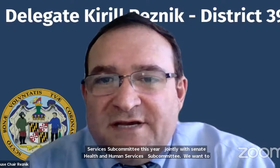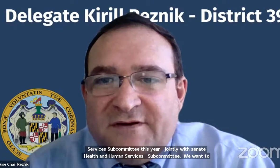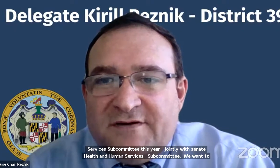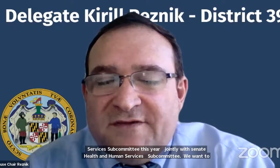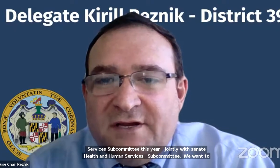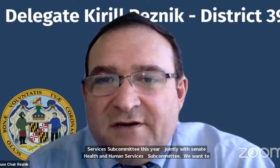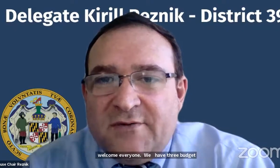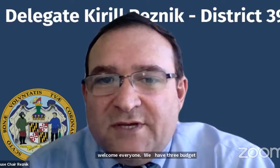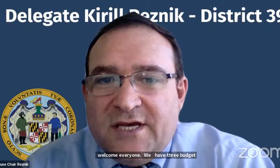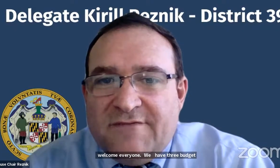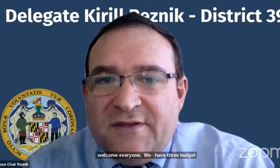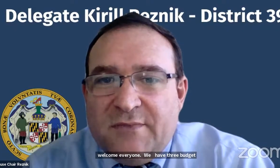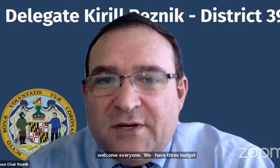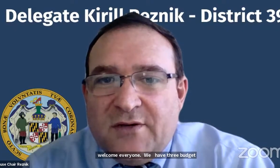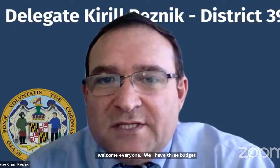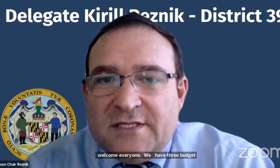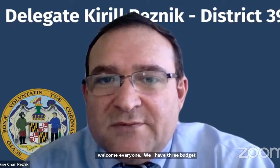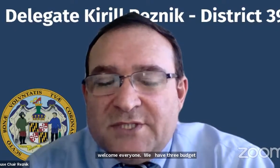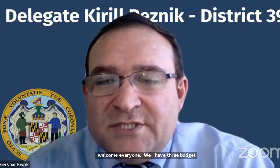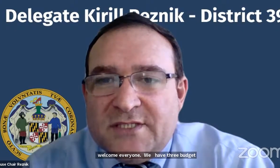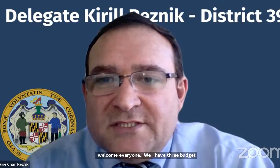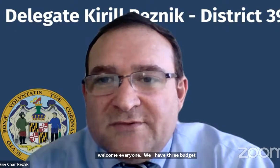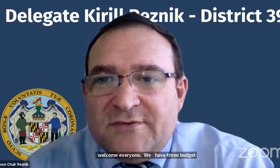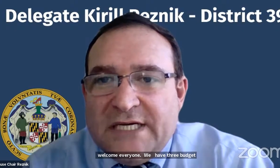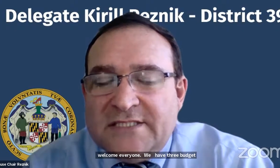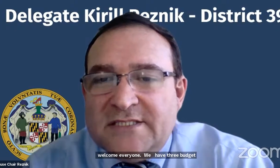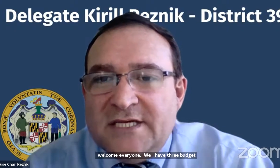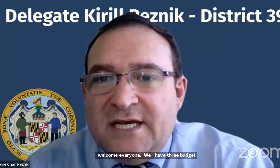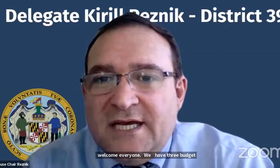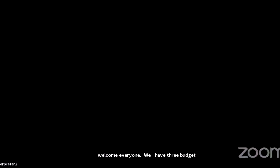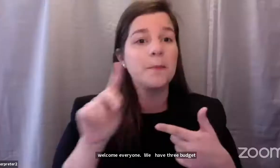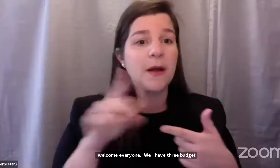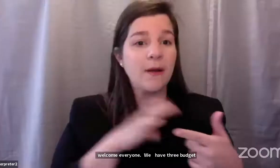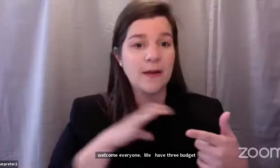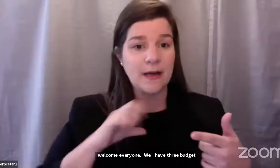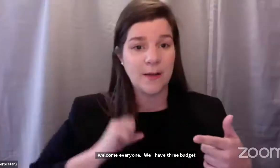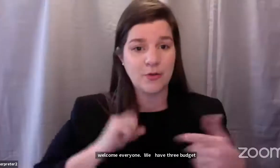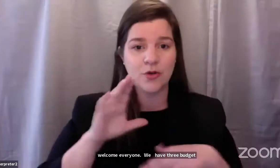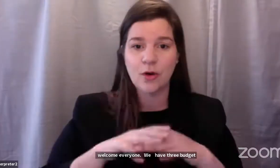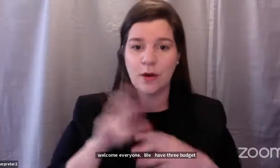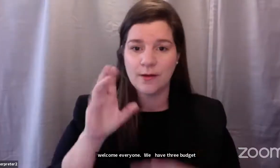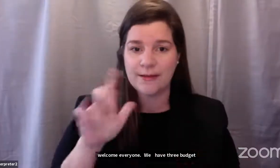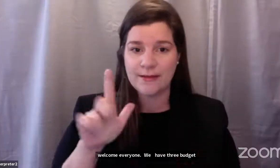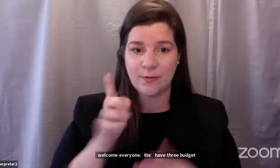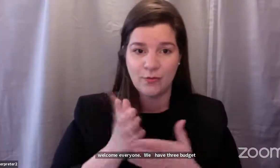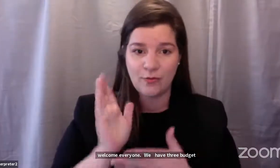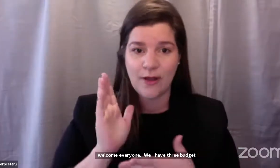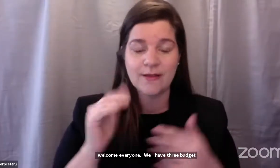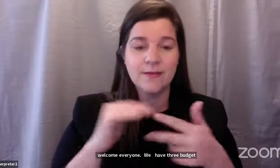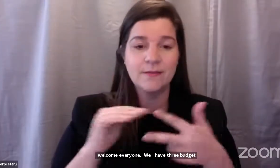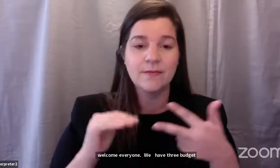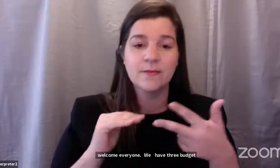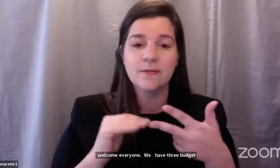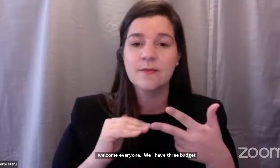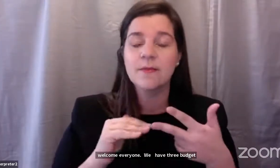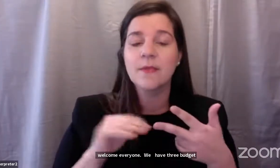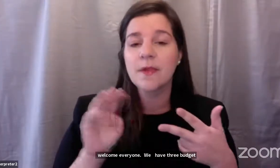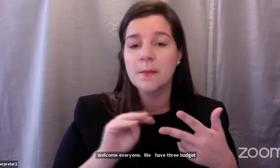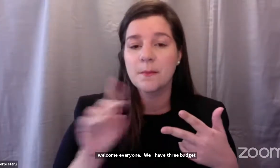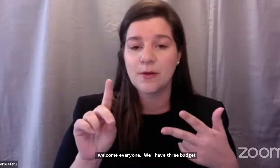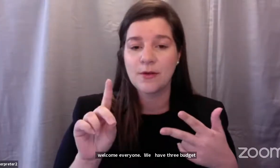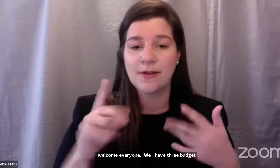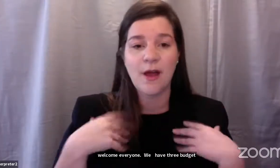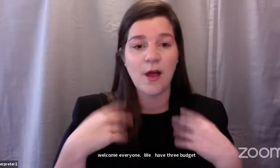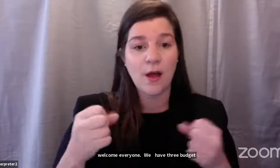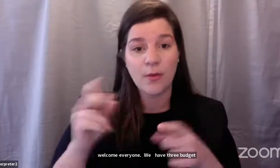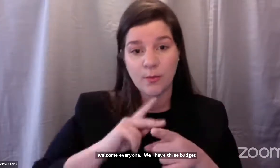Office of the Deaf and Hard of Hearing, we have the Maryland Commission on Civil Rights, and we have the Maryland Health